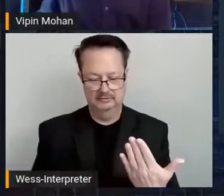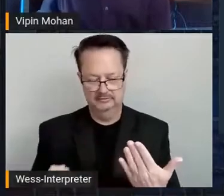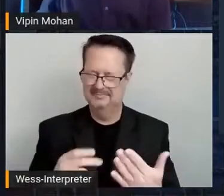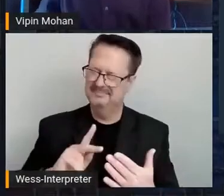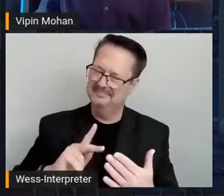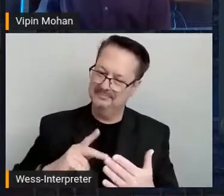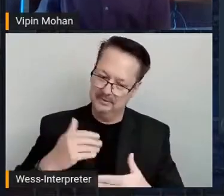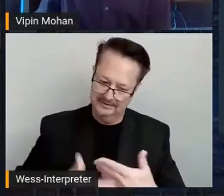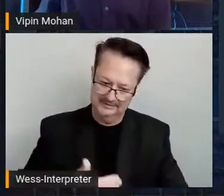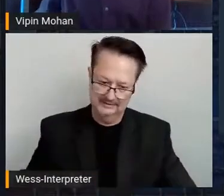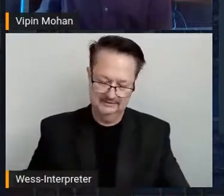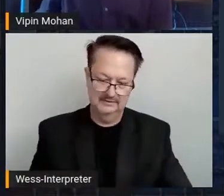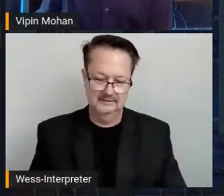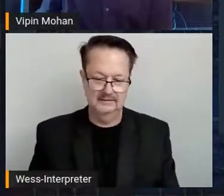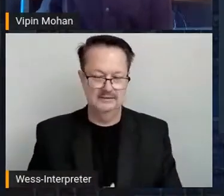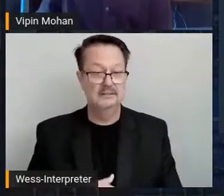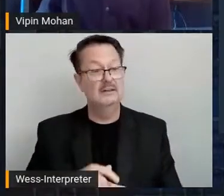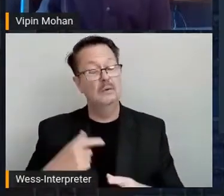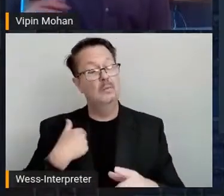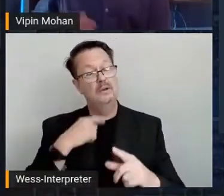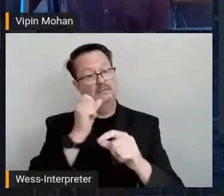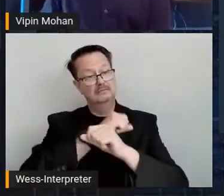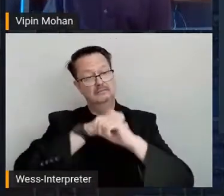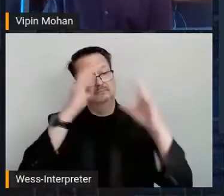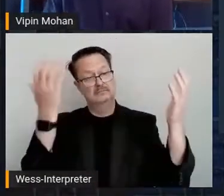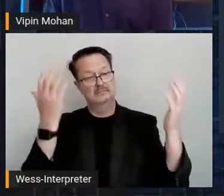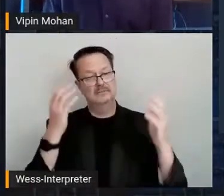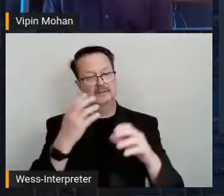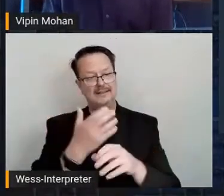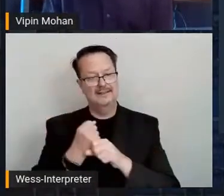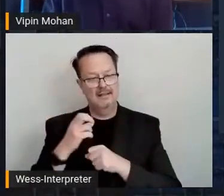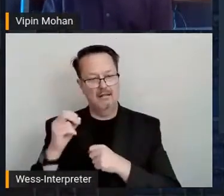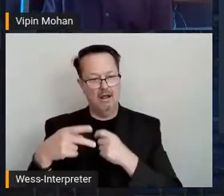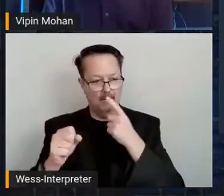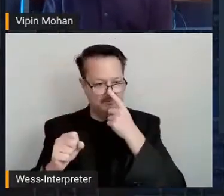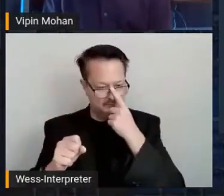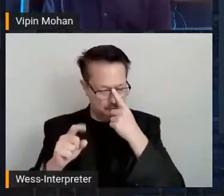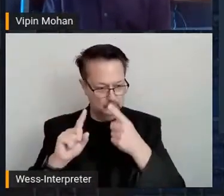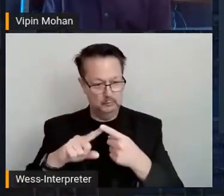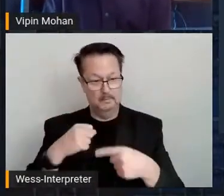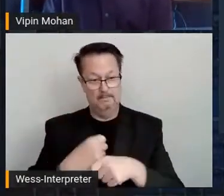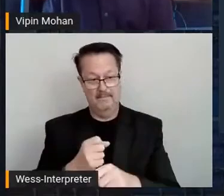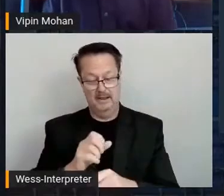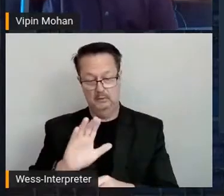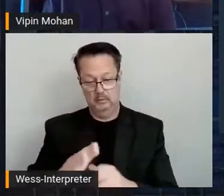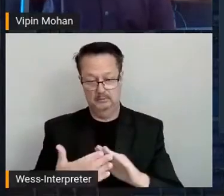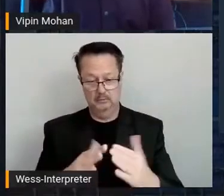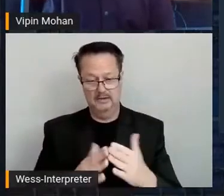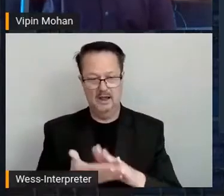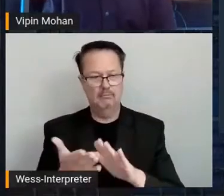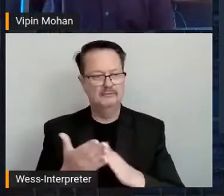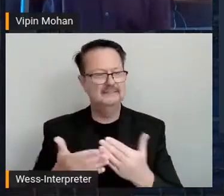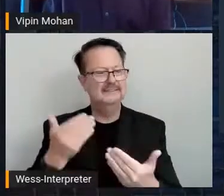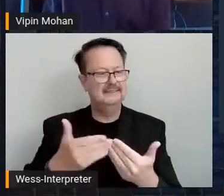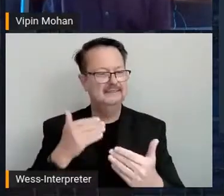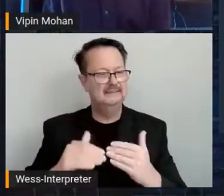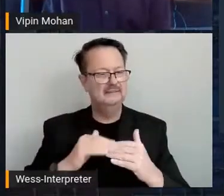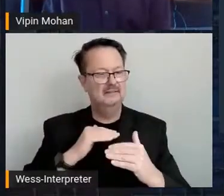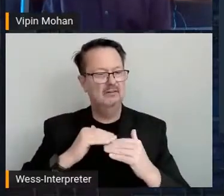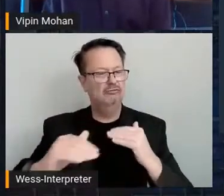So here's how we are thinking about GitOps to make your Kubernetes operations easy across on-prem and the